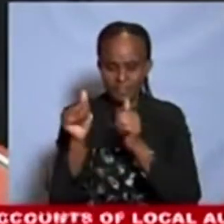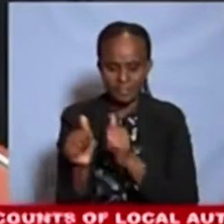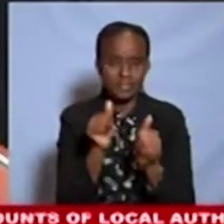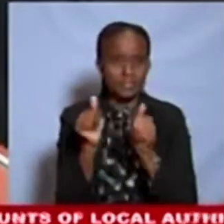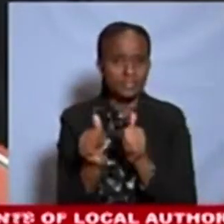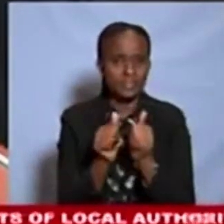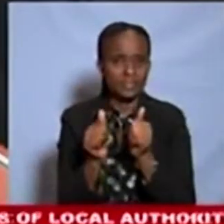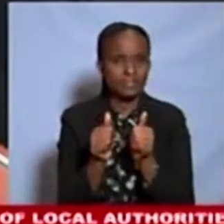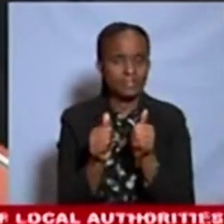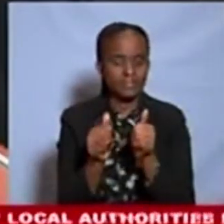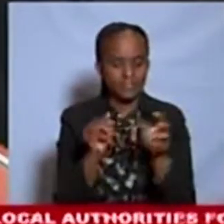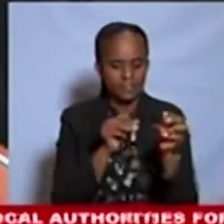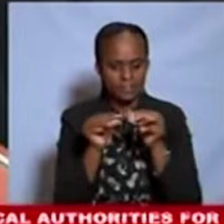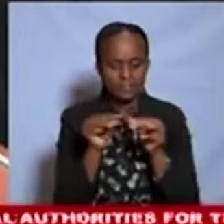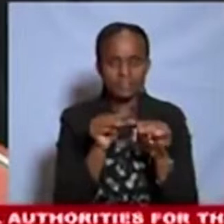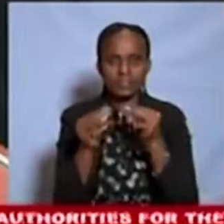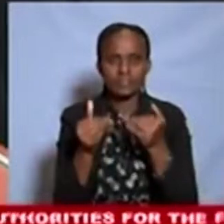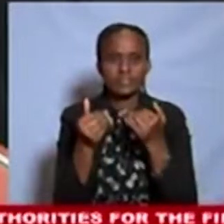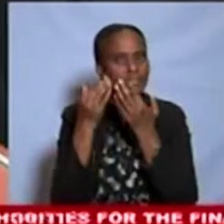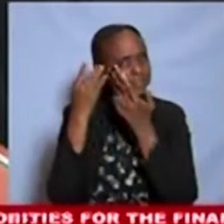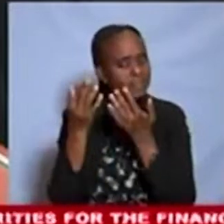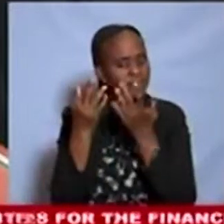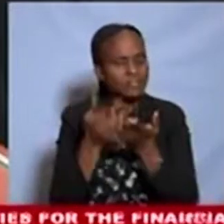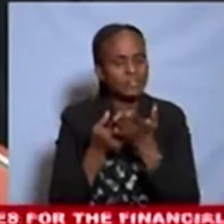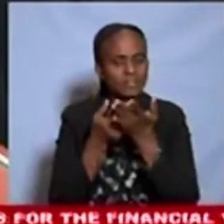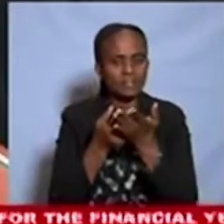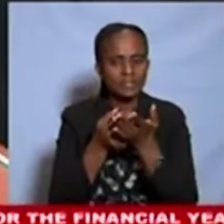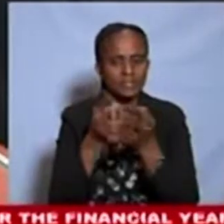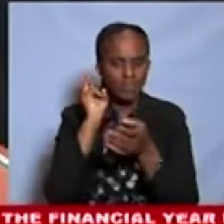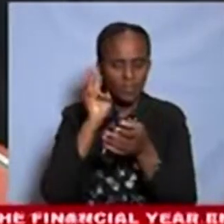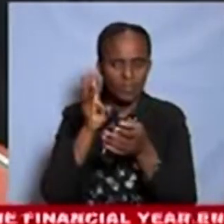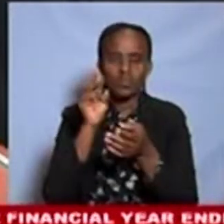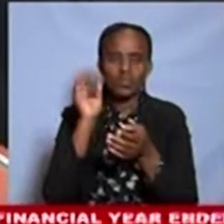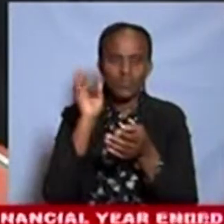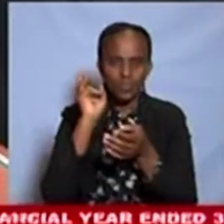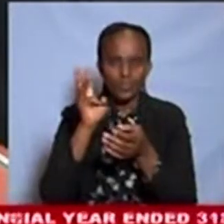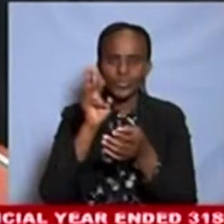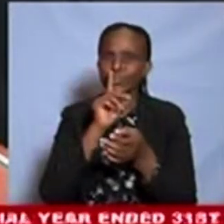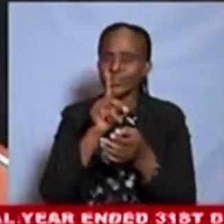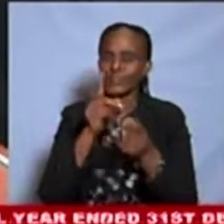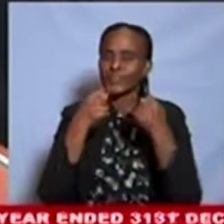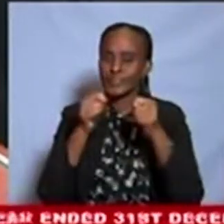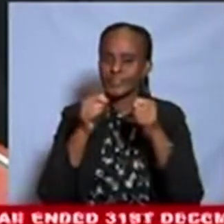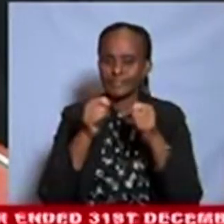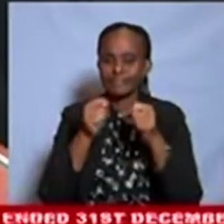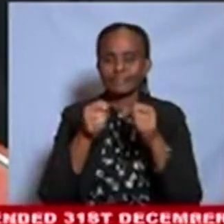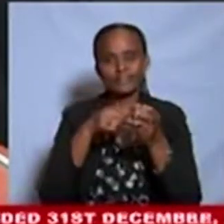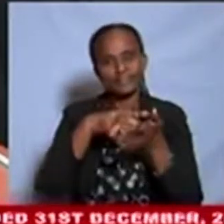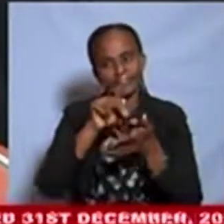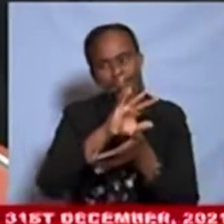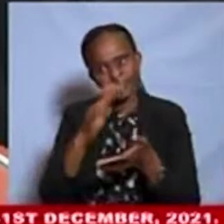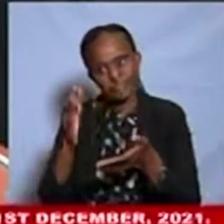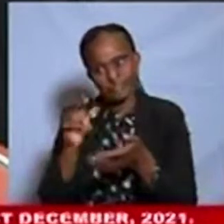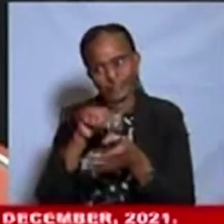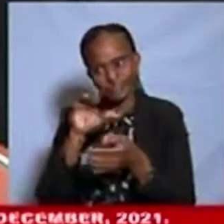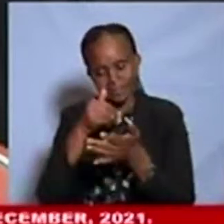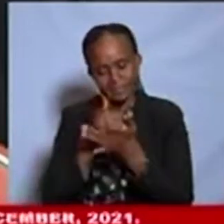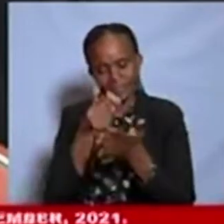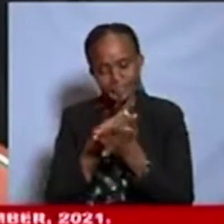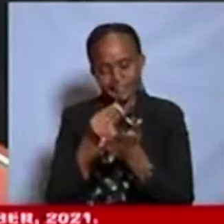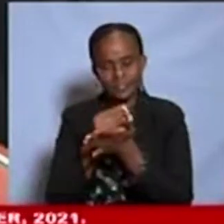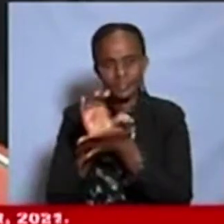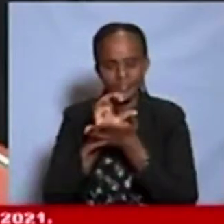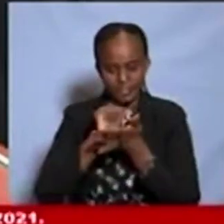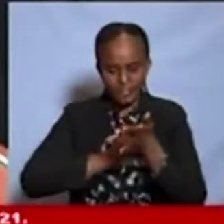taken. Management wishes to submit that it shall endeavor to reimburse back the borrowed funds, since